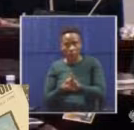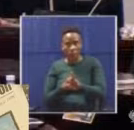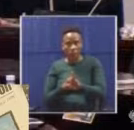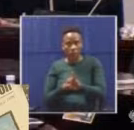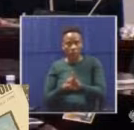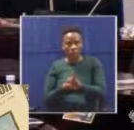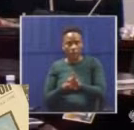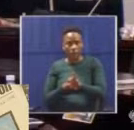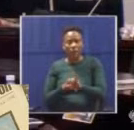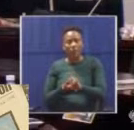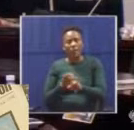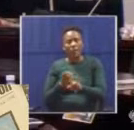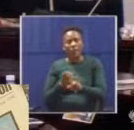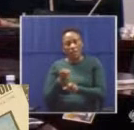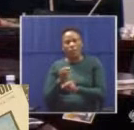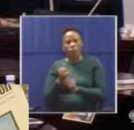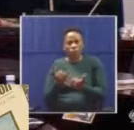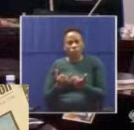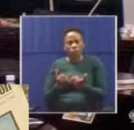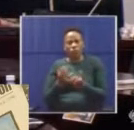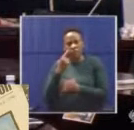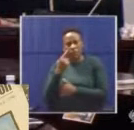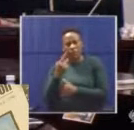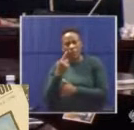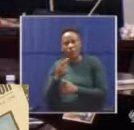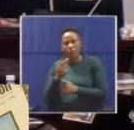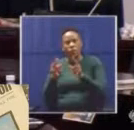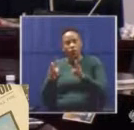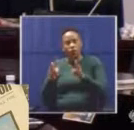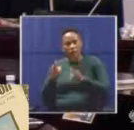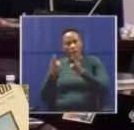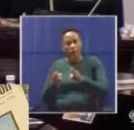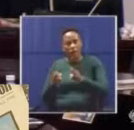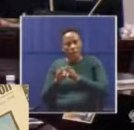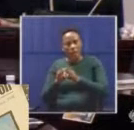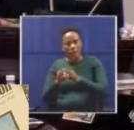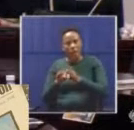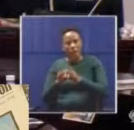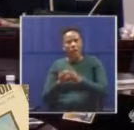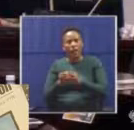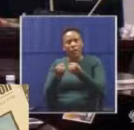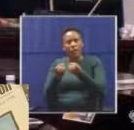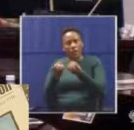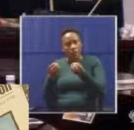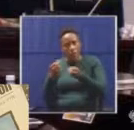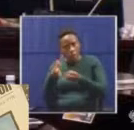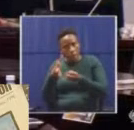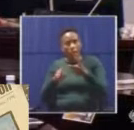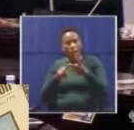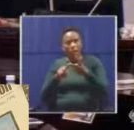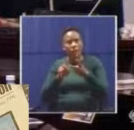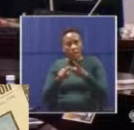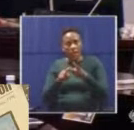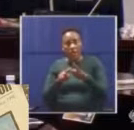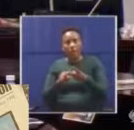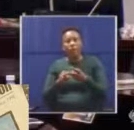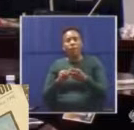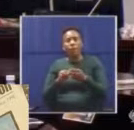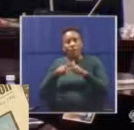foreseen that locomotives will be provided and that spares will be provided, given the fact that, as you pointed out, that is one of the